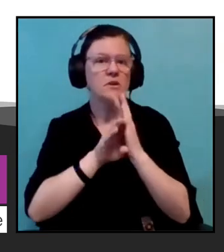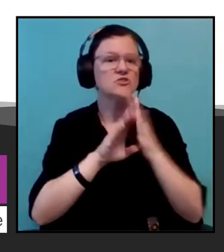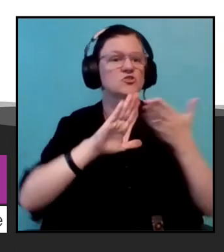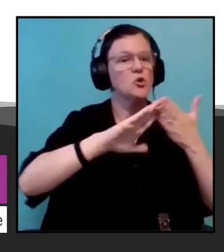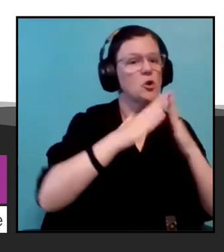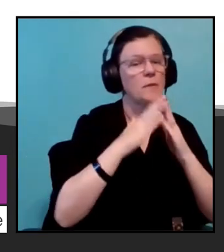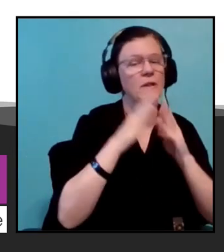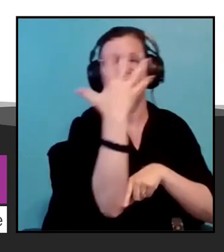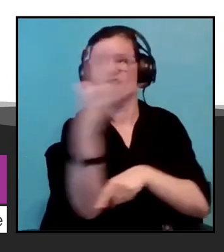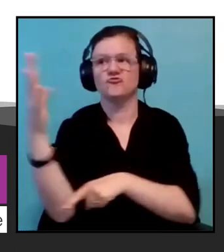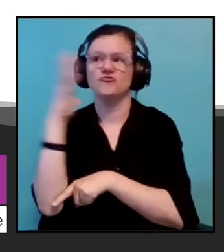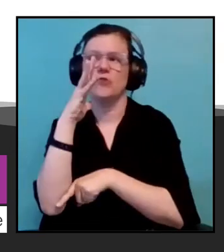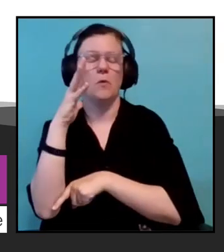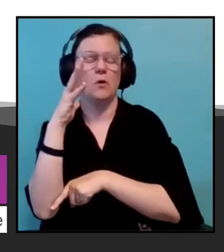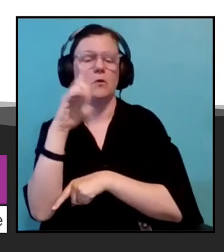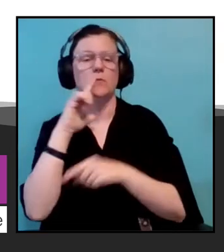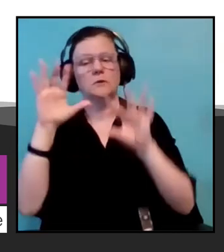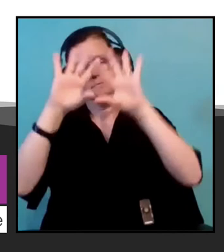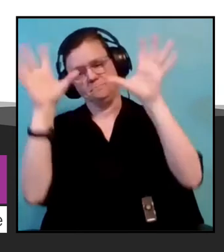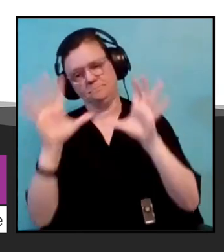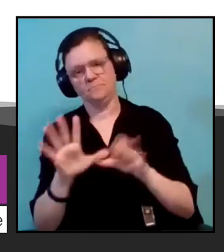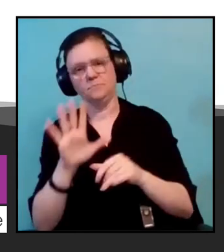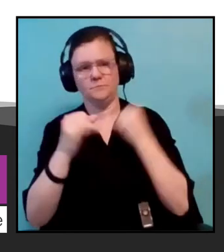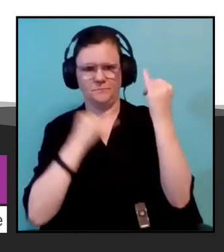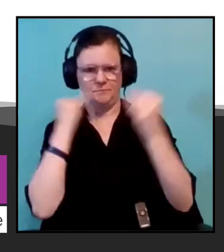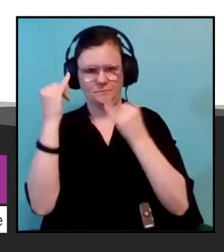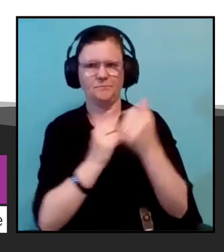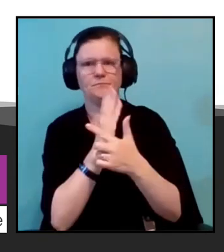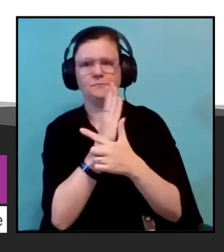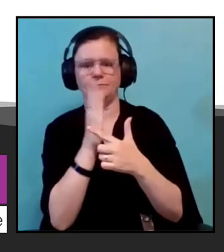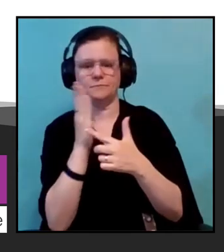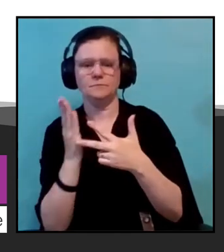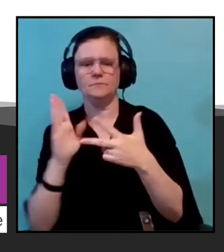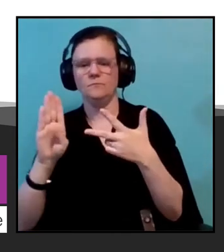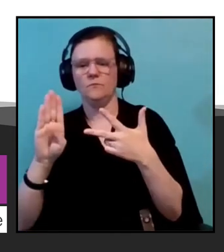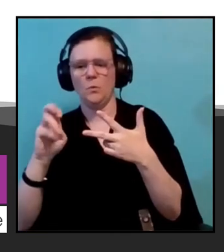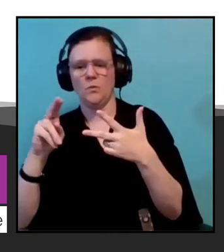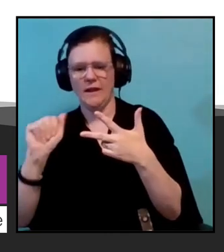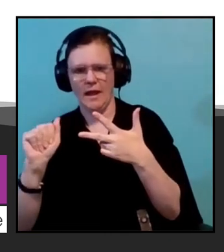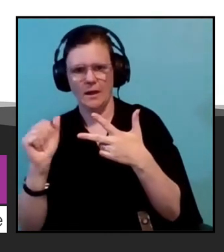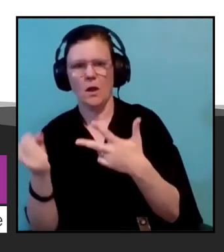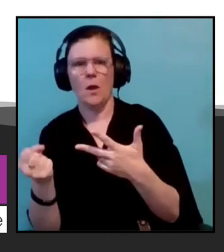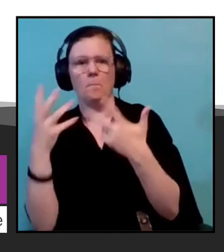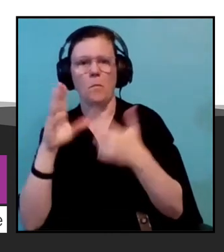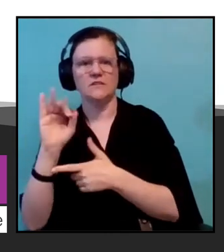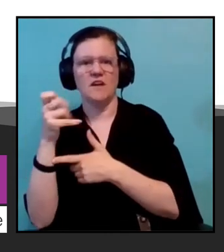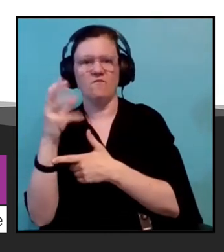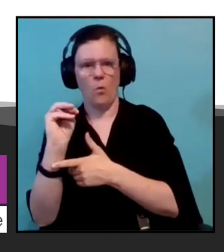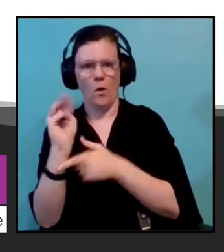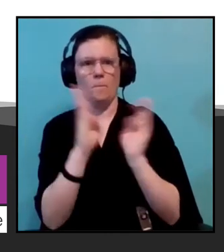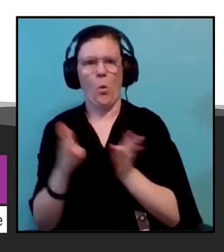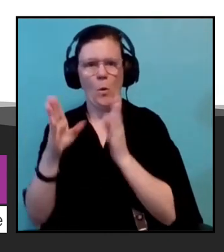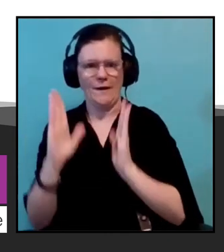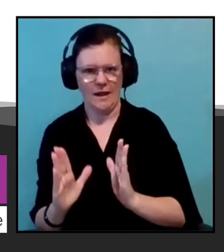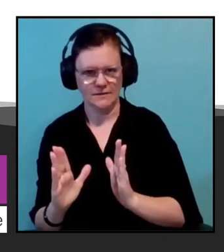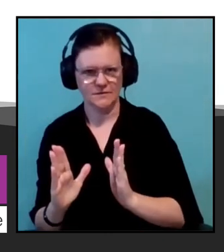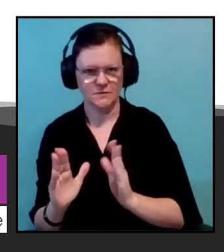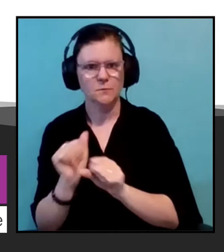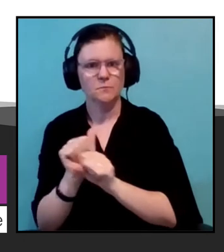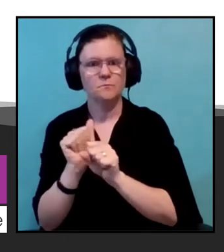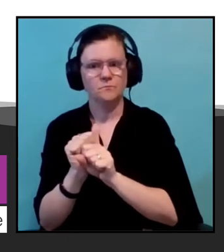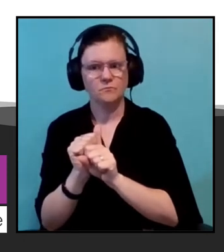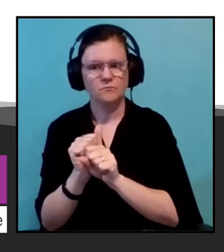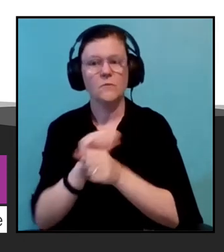tropical environments to create utopias and realms of her imagination. And Brianna is a multi-form artist and organizer. She works in